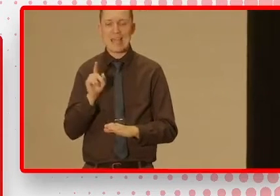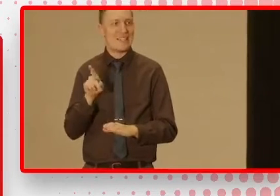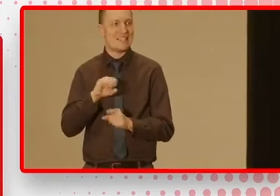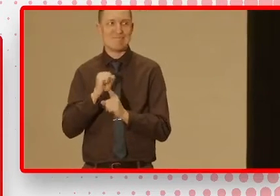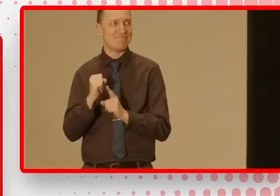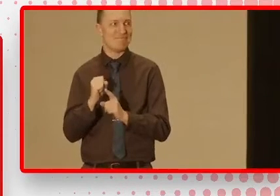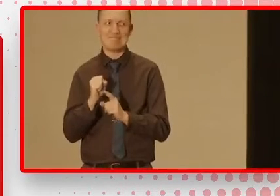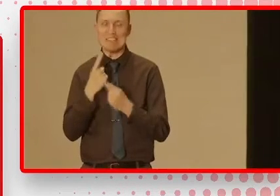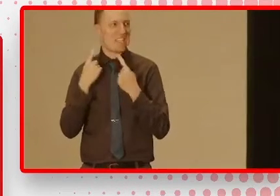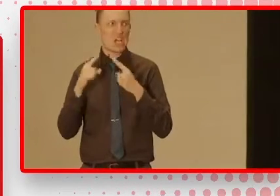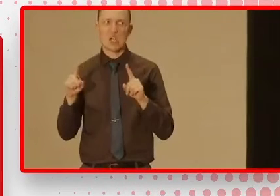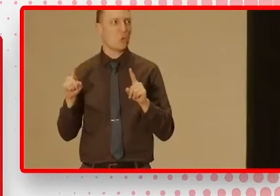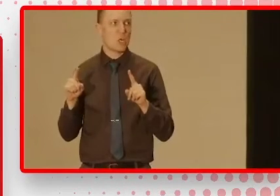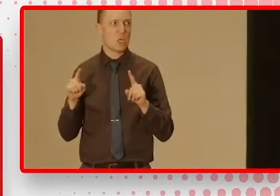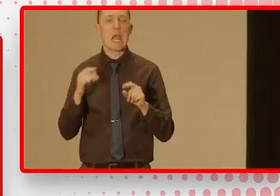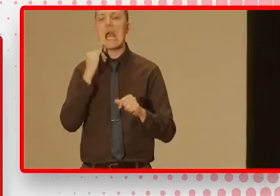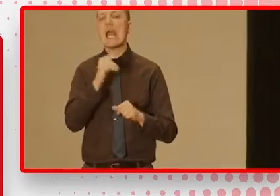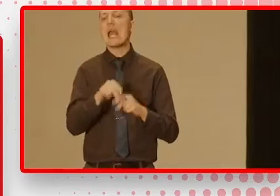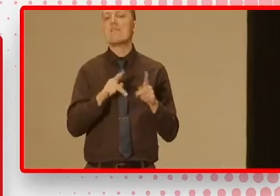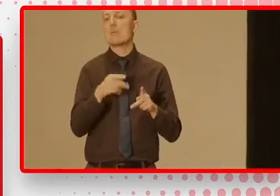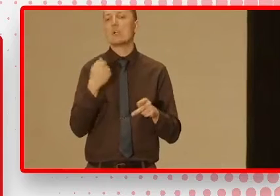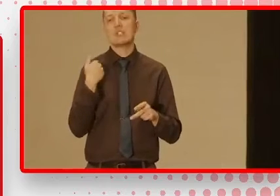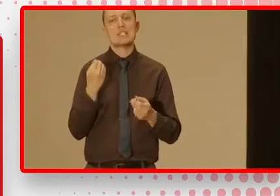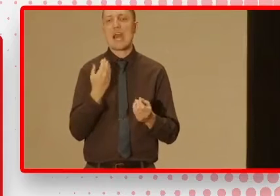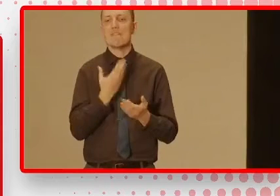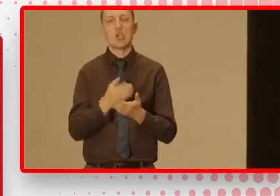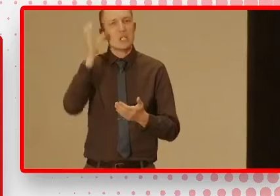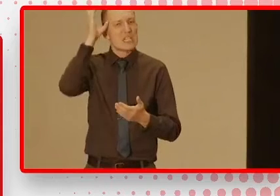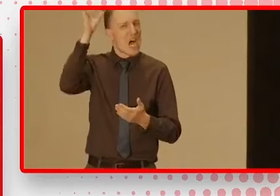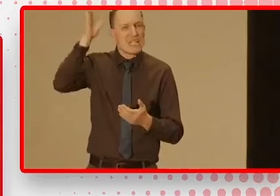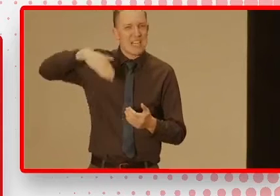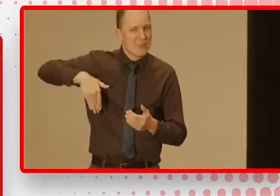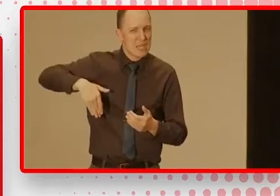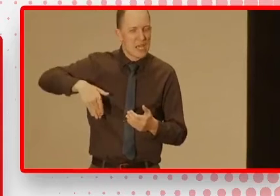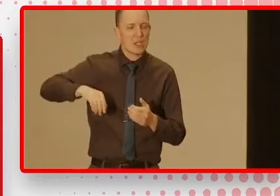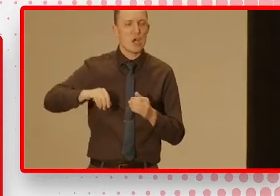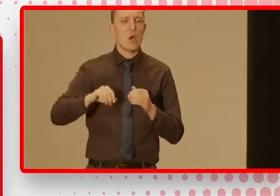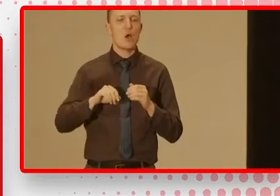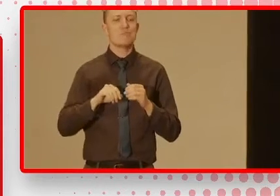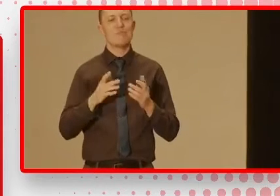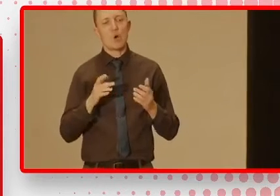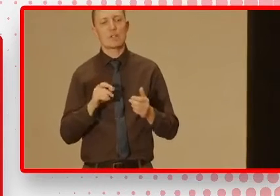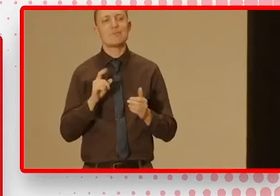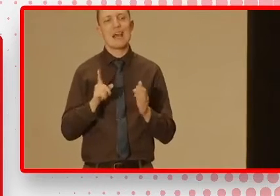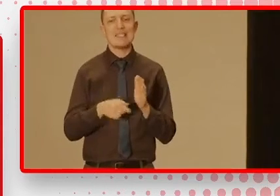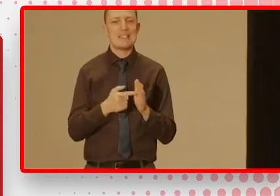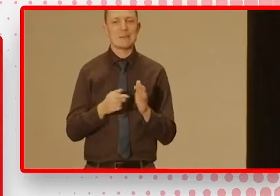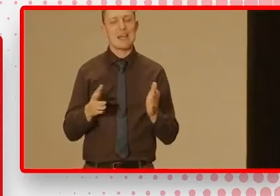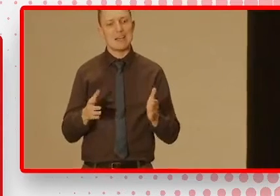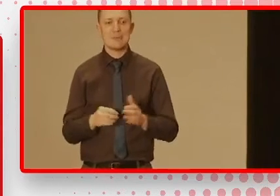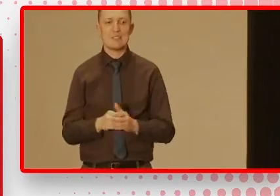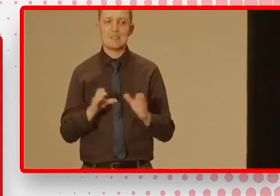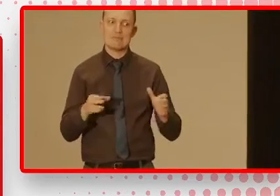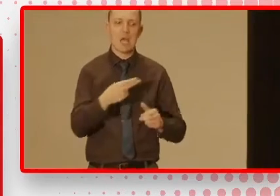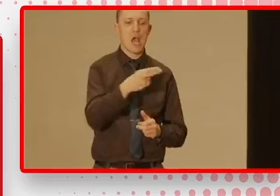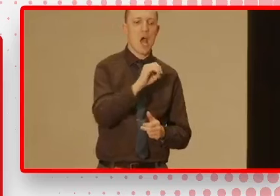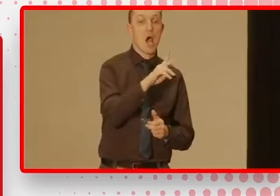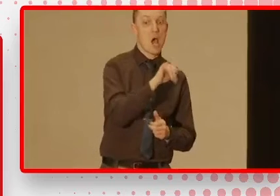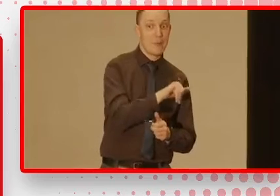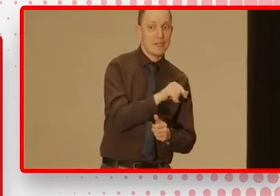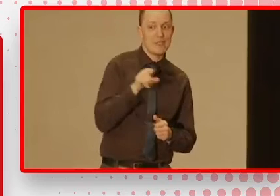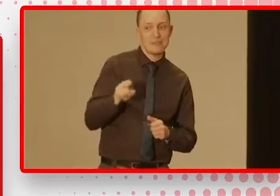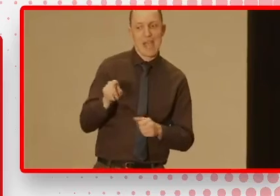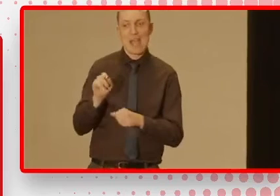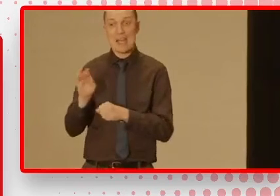to work. You know, if they don't have a good concept yet. And sometimes there's a difference between a hobby and a